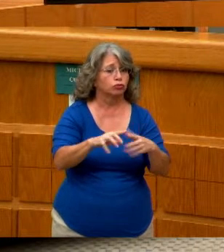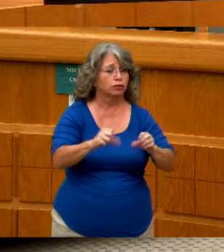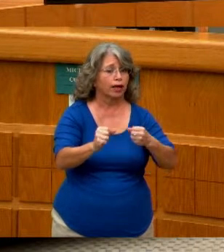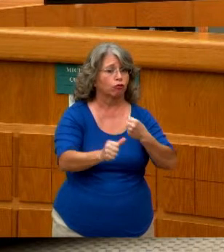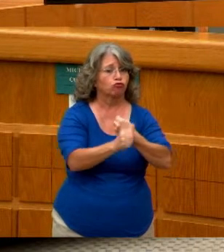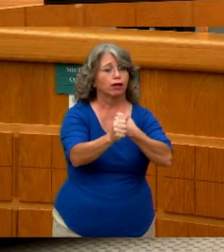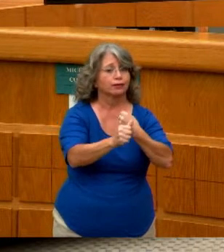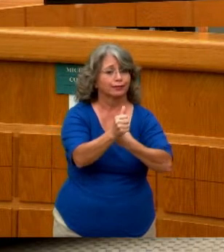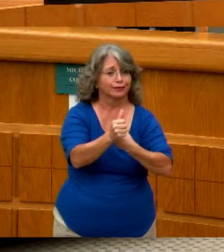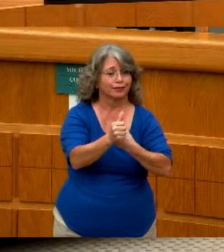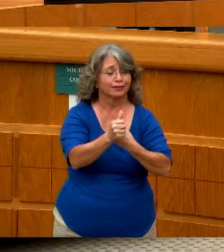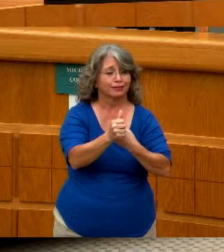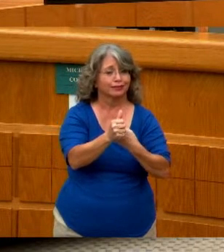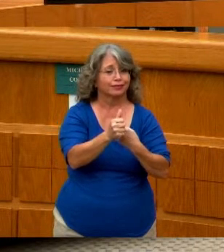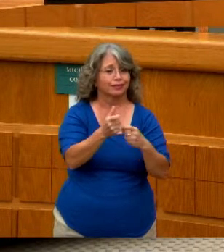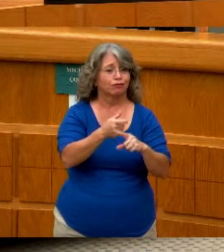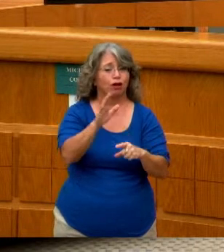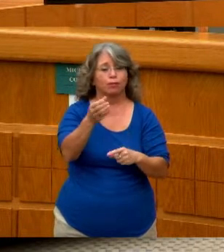dangers of the coronavirus,